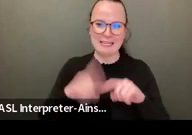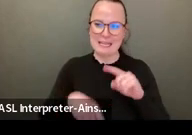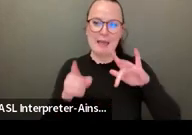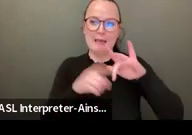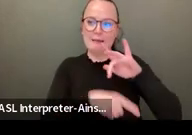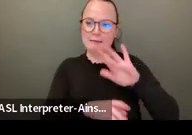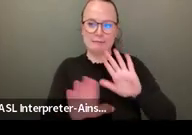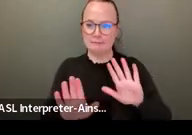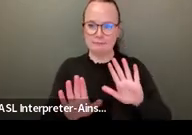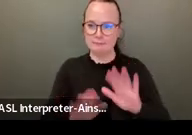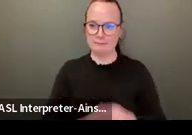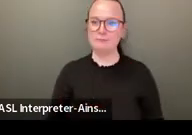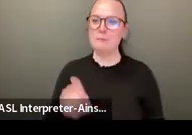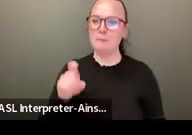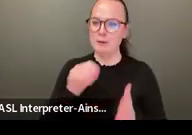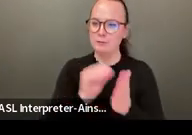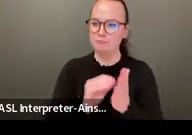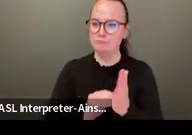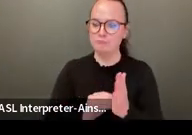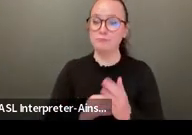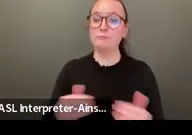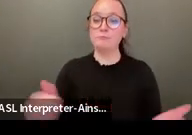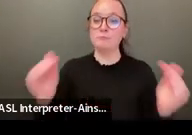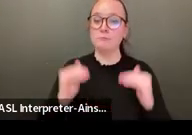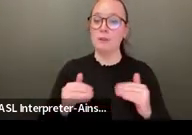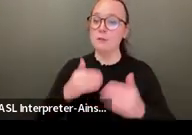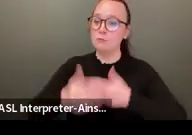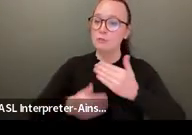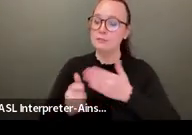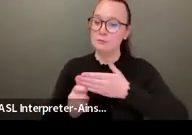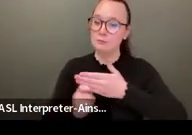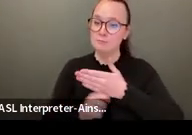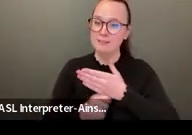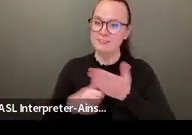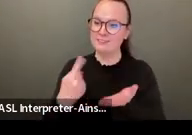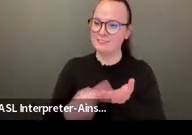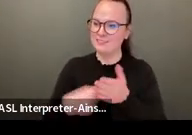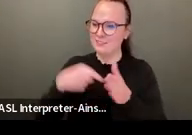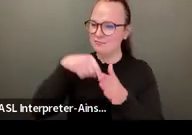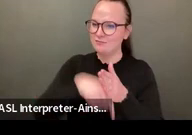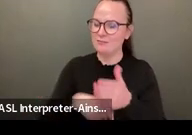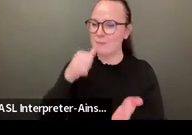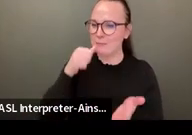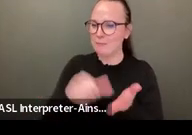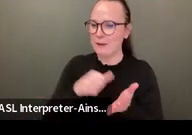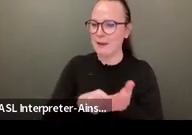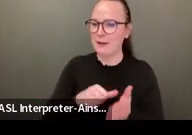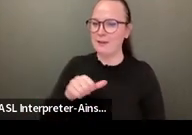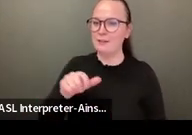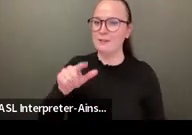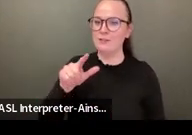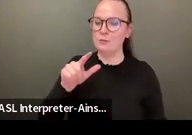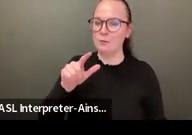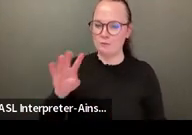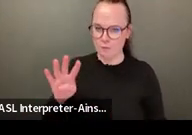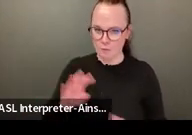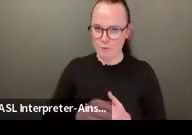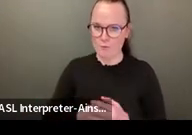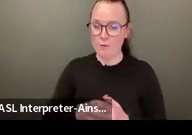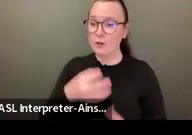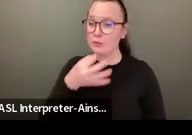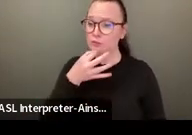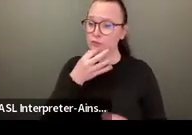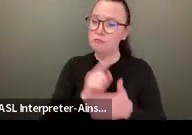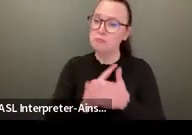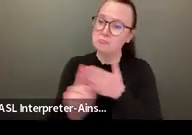And the procedural manual talks all about present level on page 24. And in a couple of weeks, we're doing an